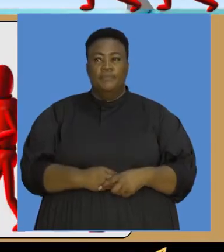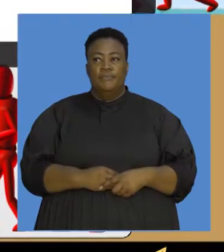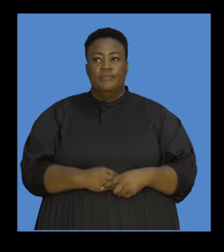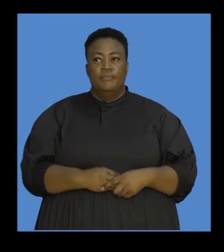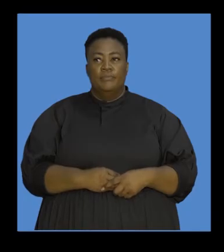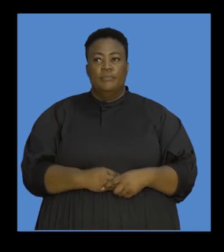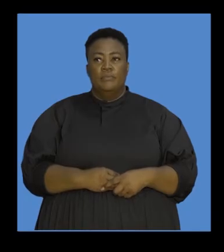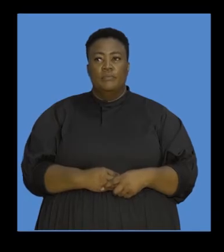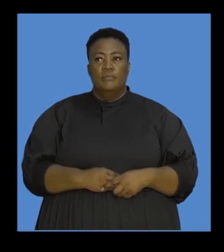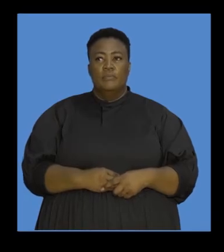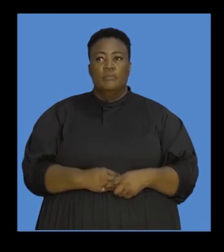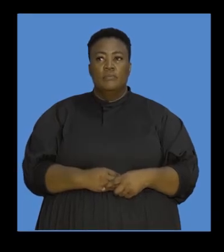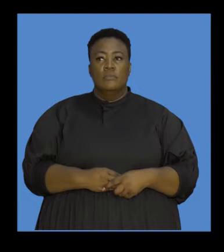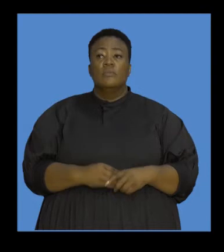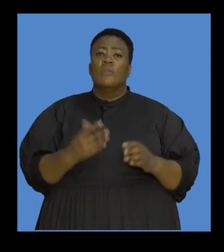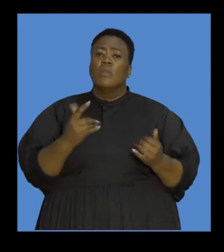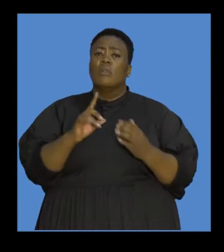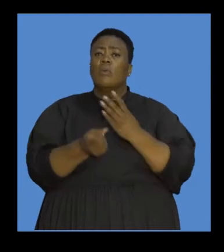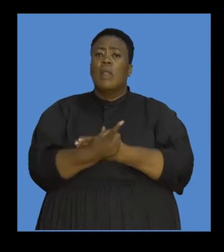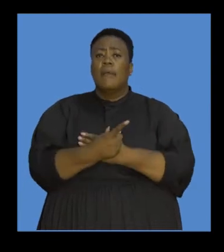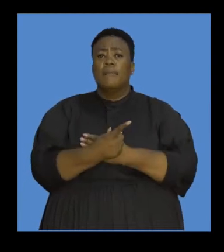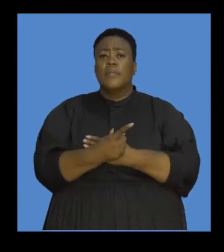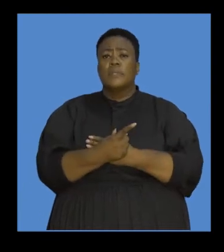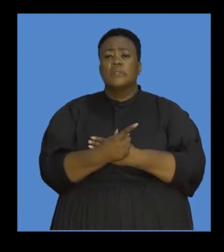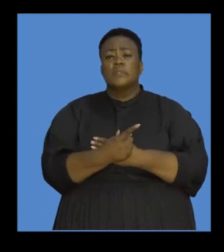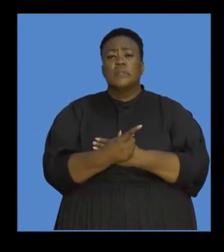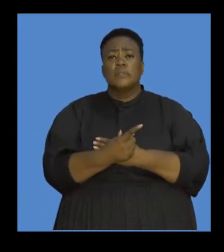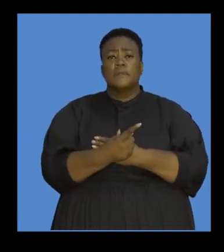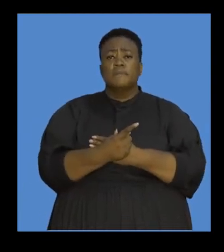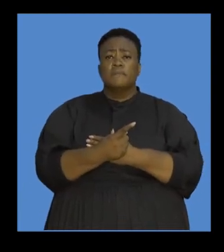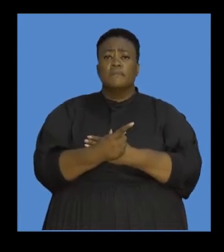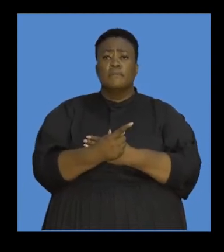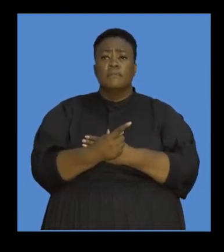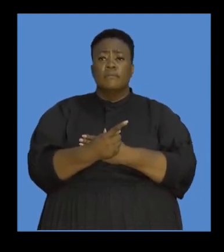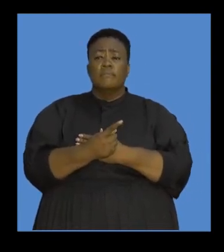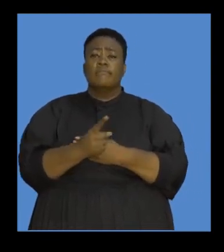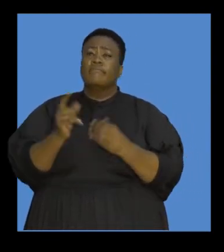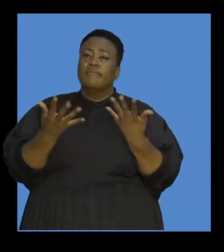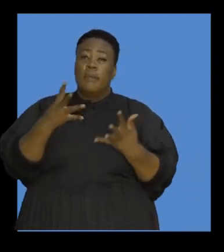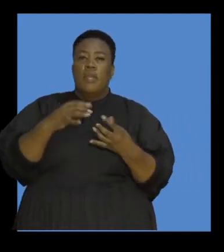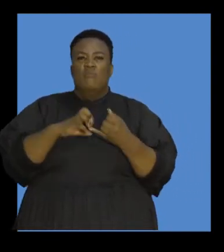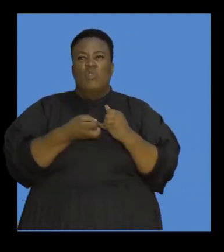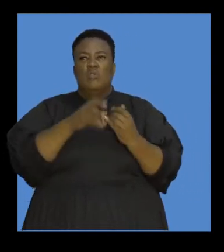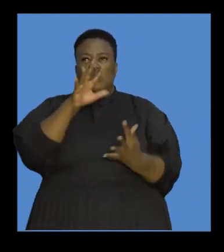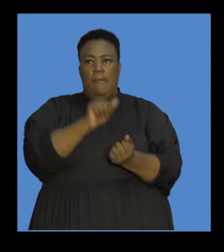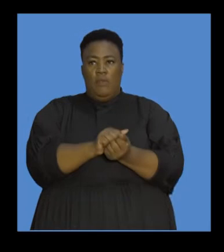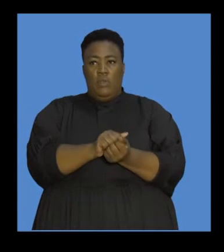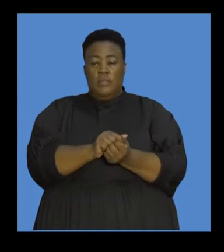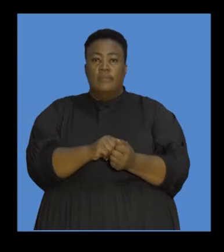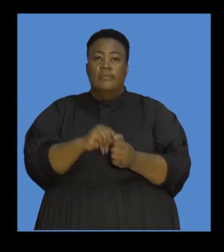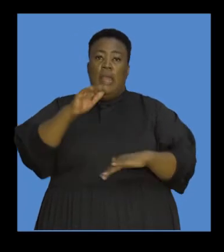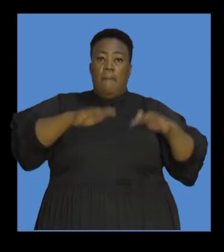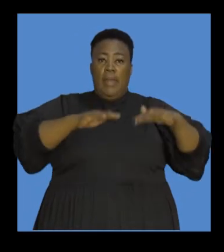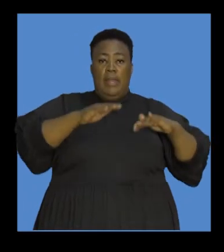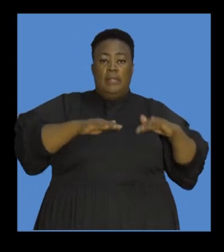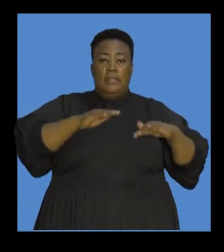Now, what happens when, well, let's summarize it first.